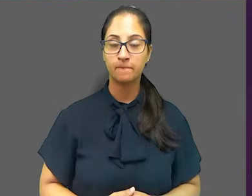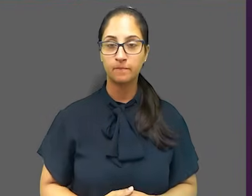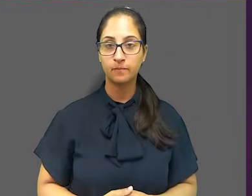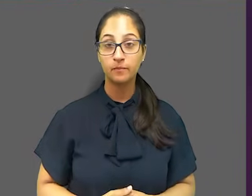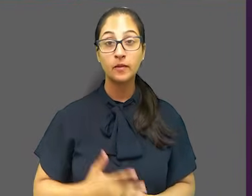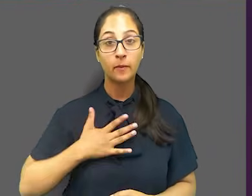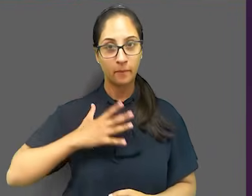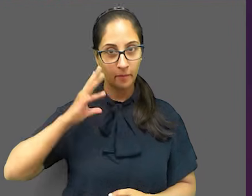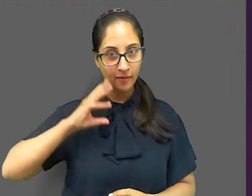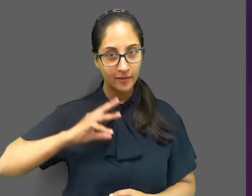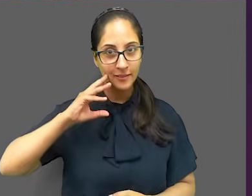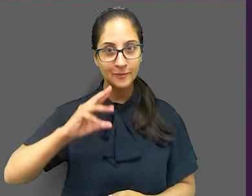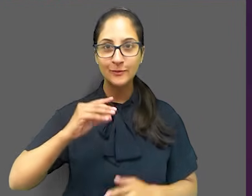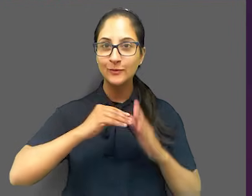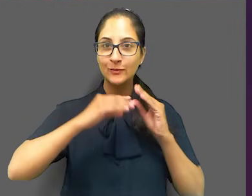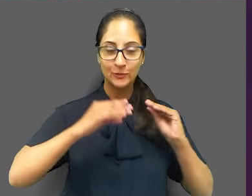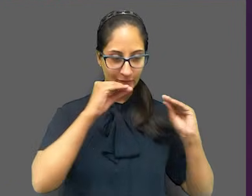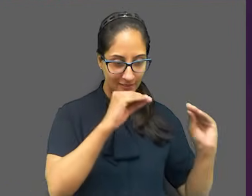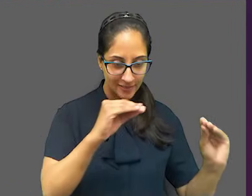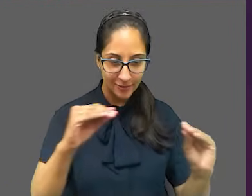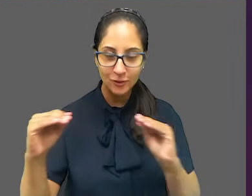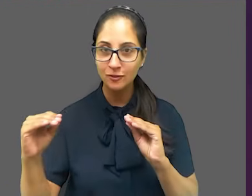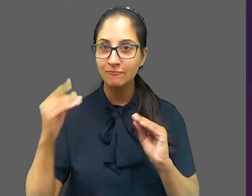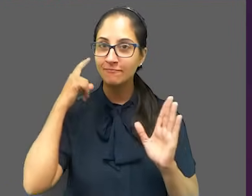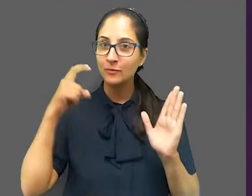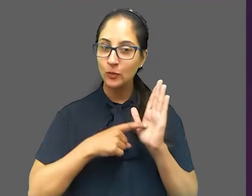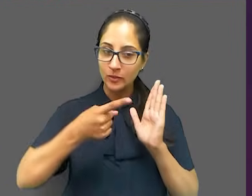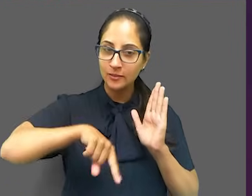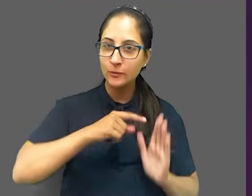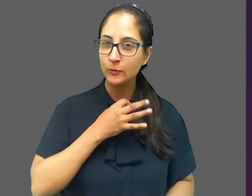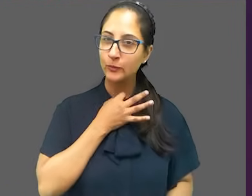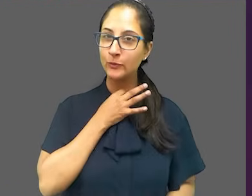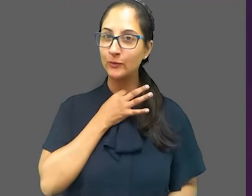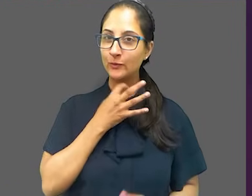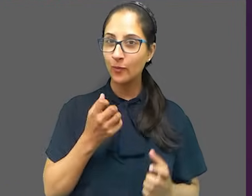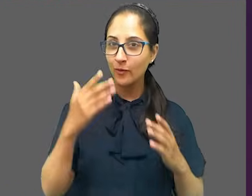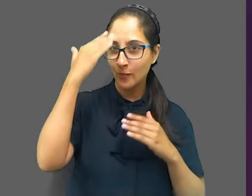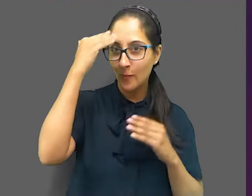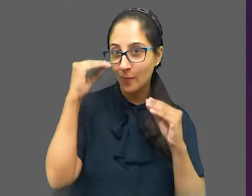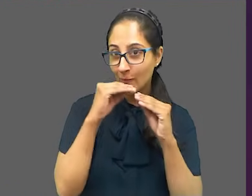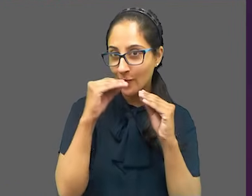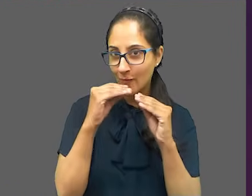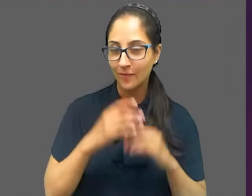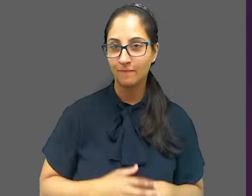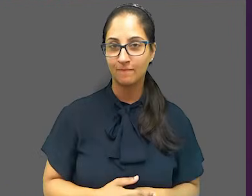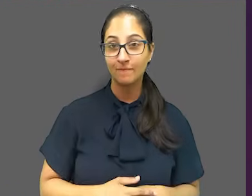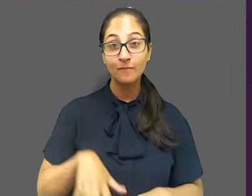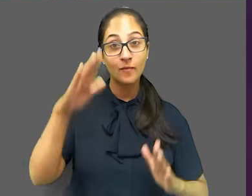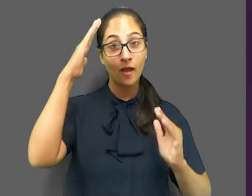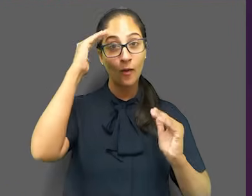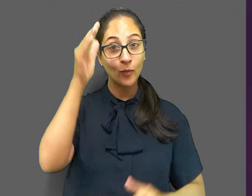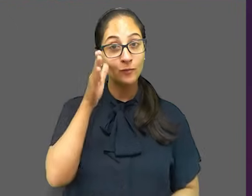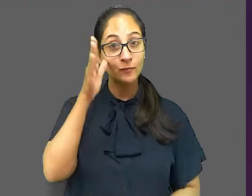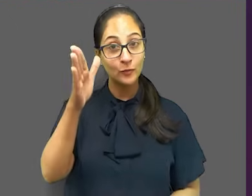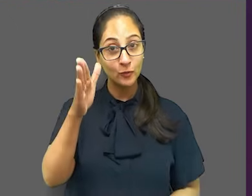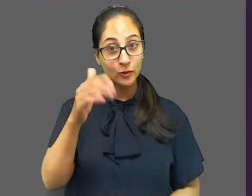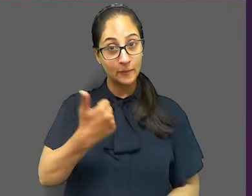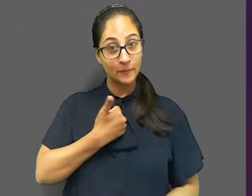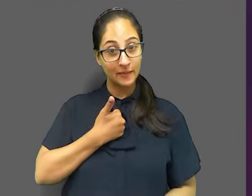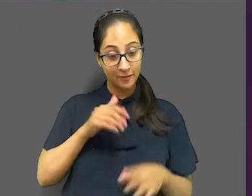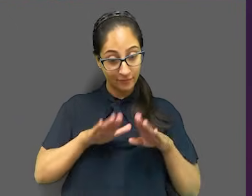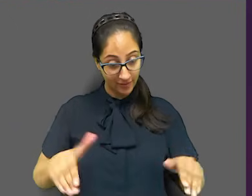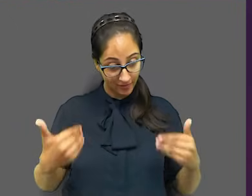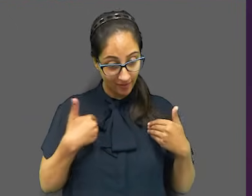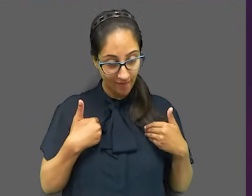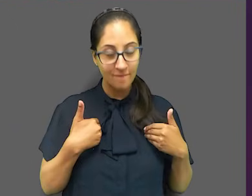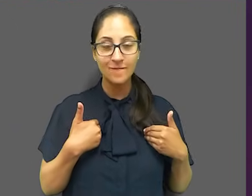my experience, the curriculum generates, curiosity from our students and really is fascinating. Inshallah, when I have children, I'm happy